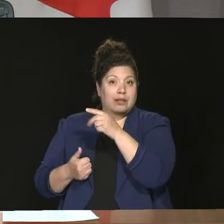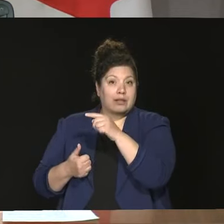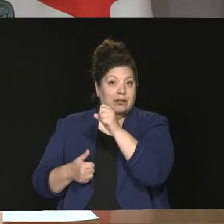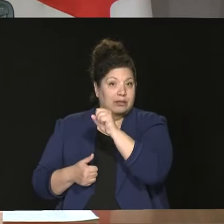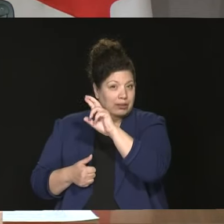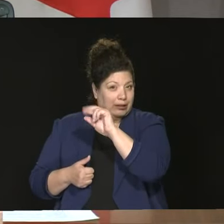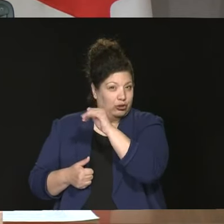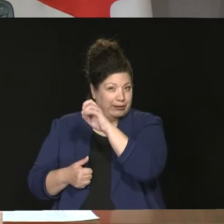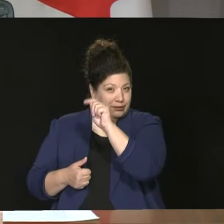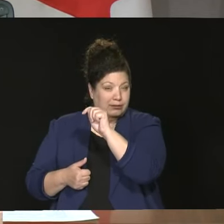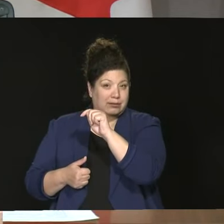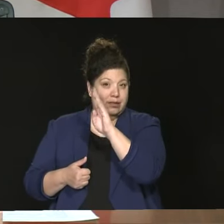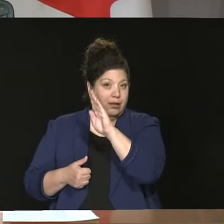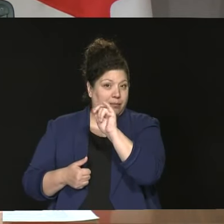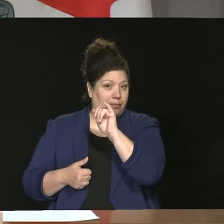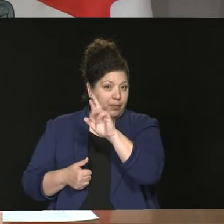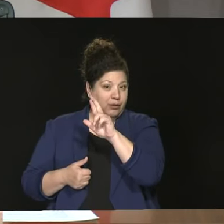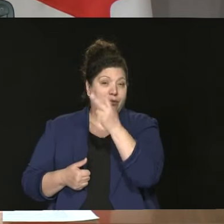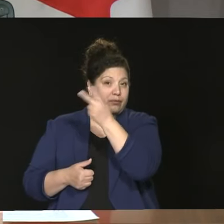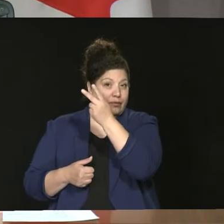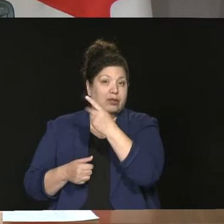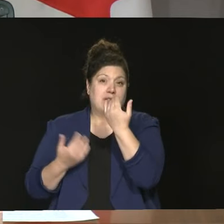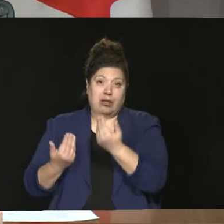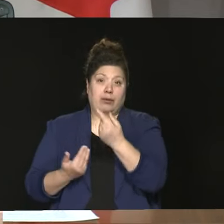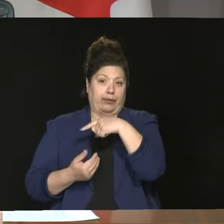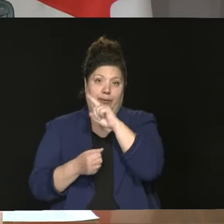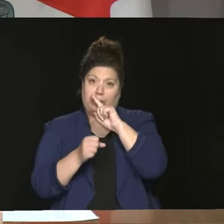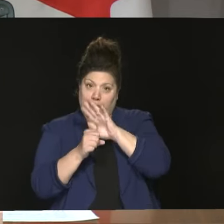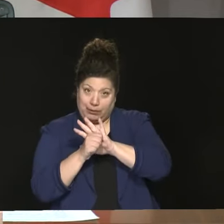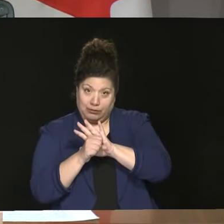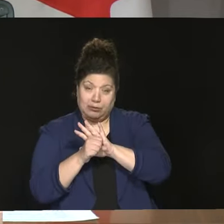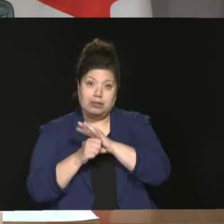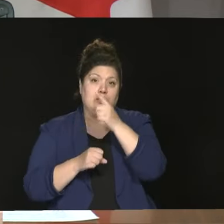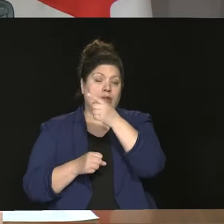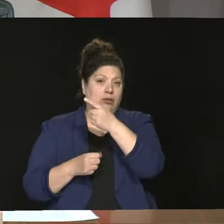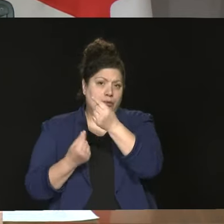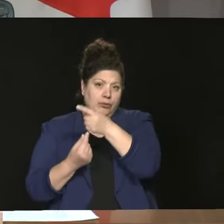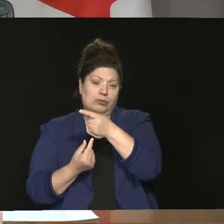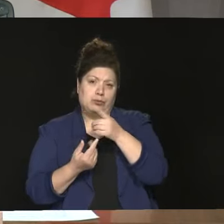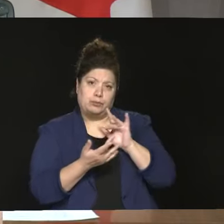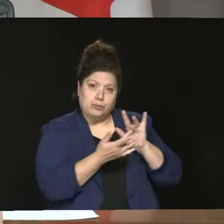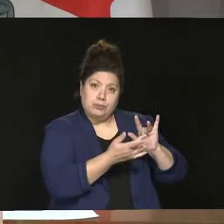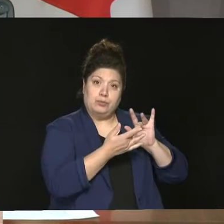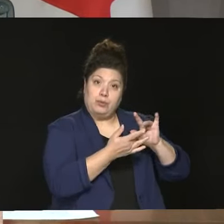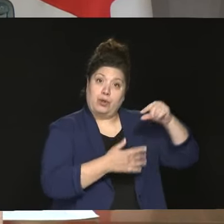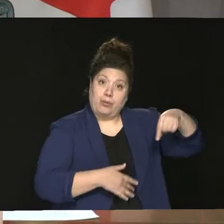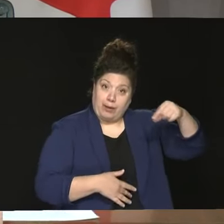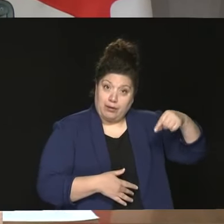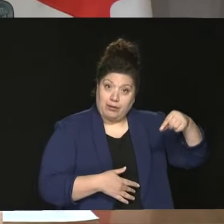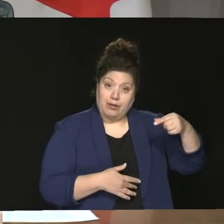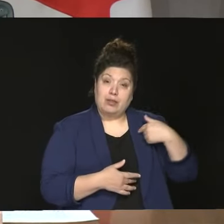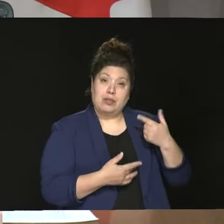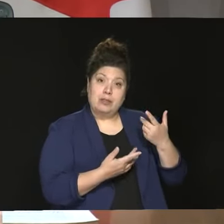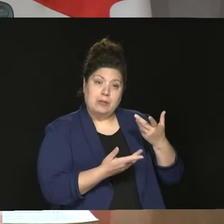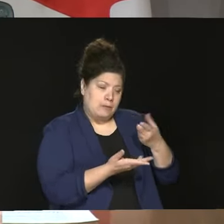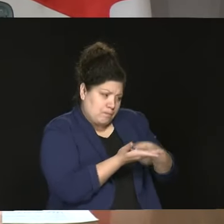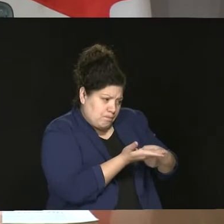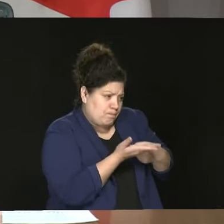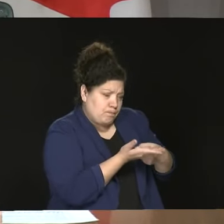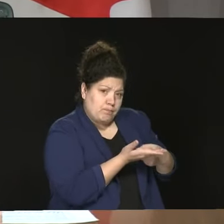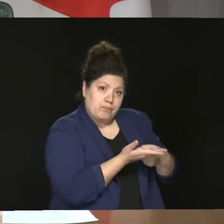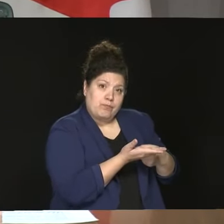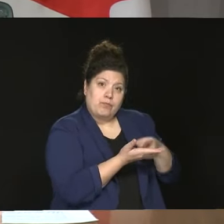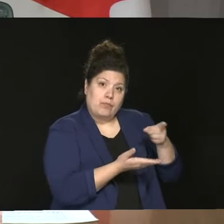and are working in close collaboration with Quebec in order to organize the correct